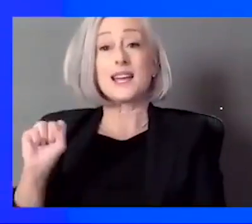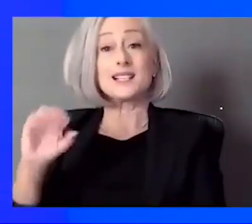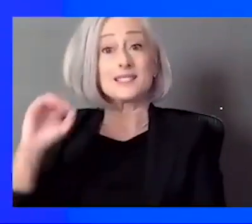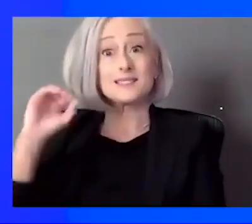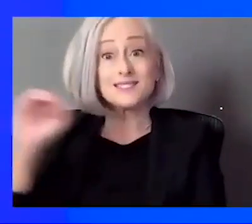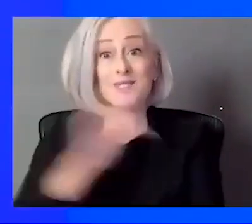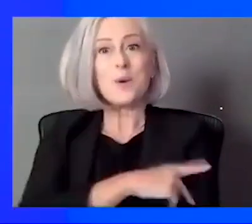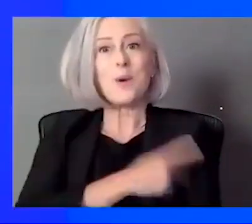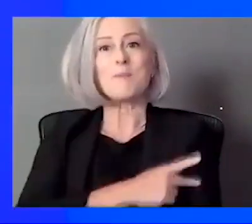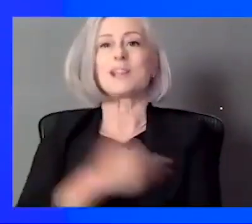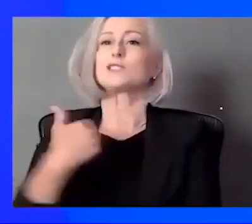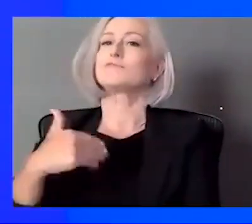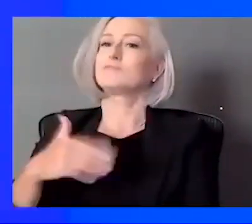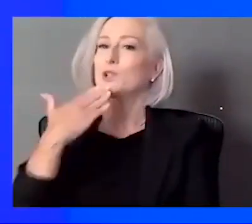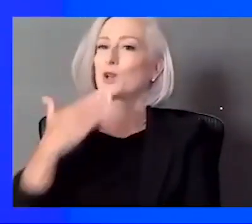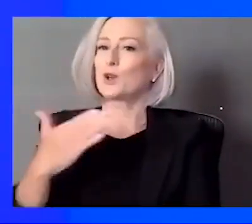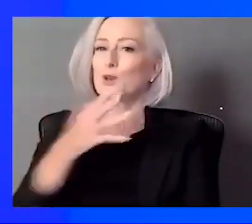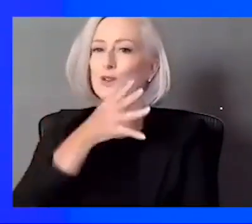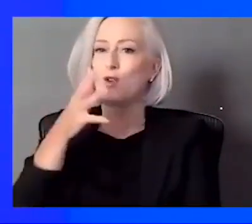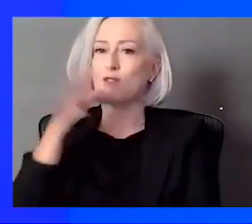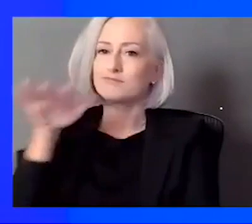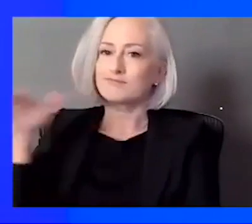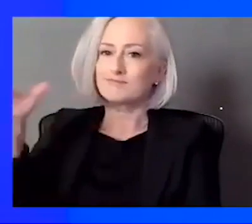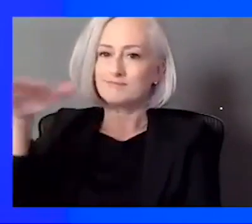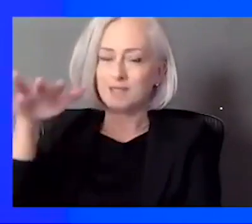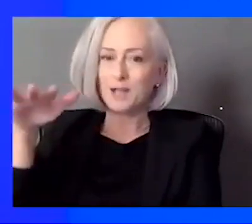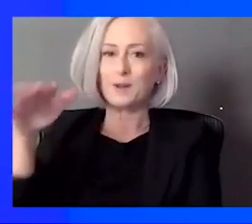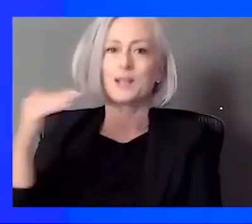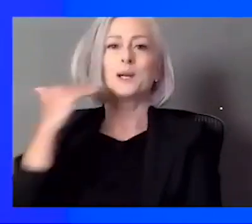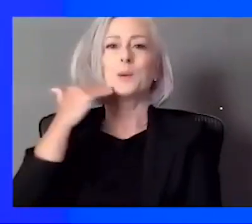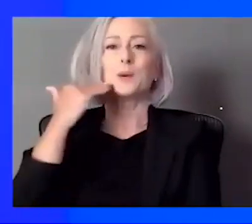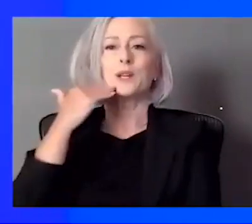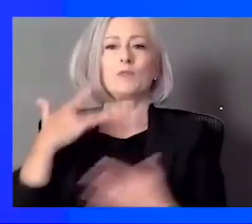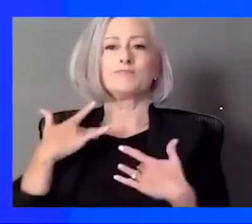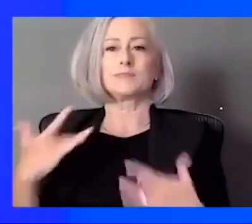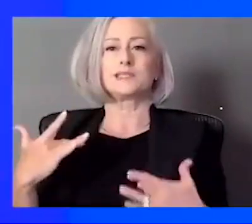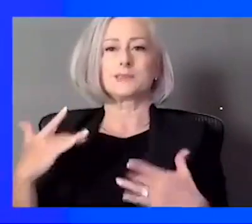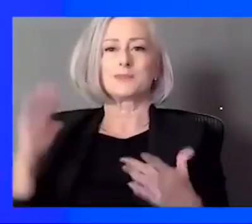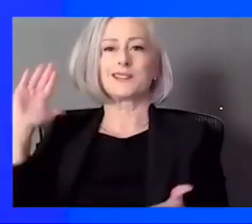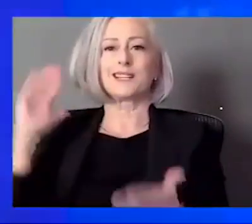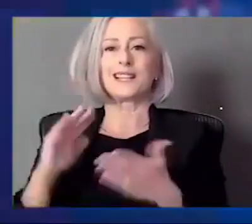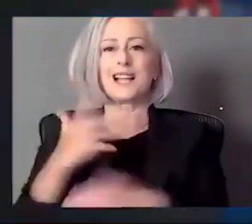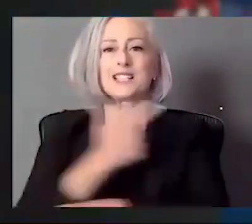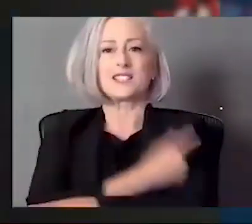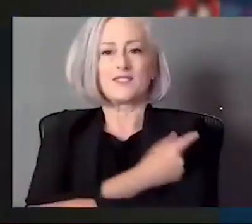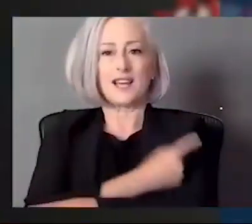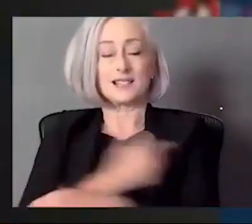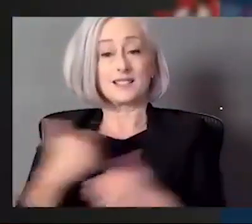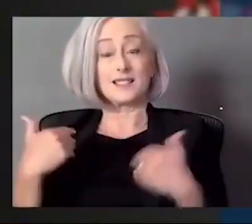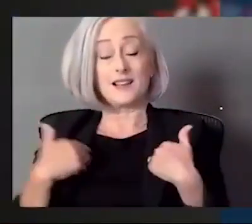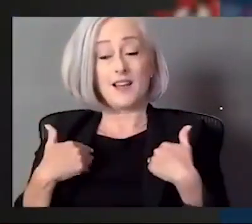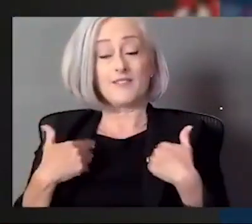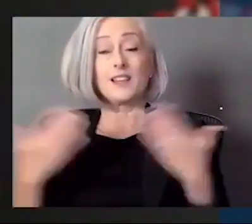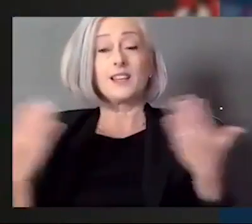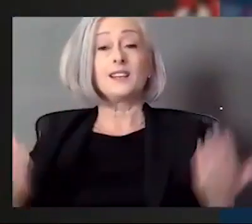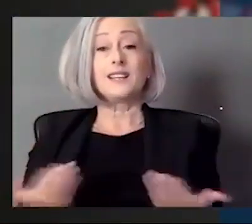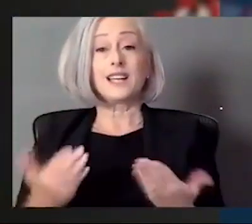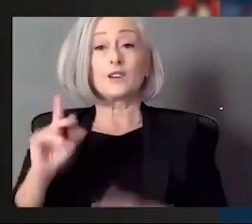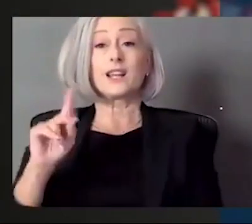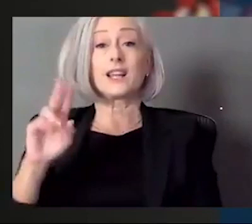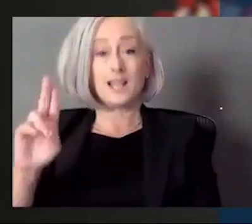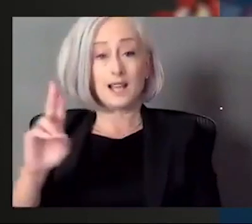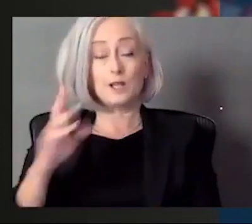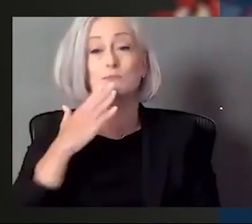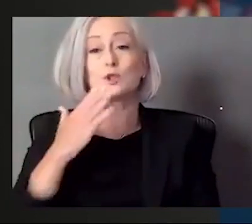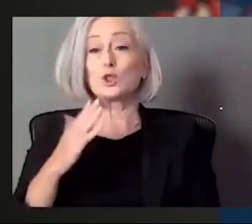our rural communities, which we know generally is less vaccine uptake. Here at the health system, we are doing pretty good. 10 active infections